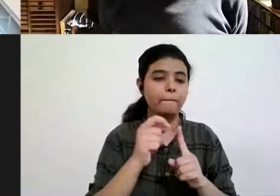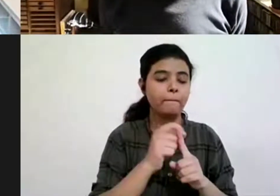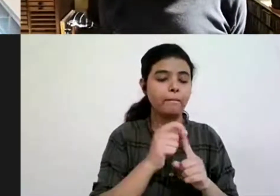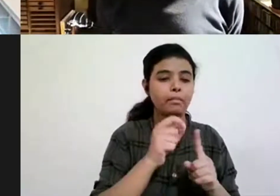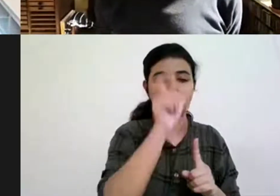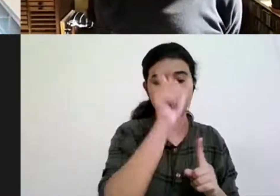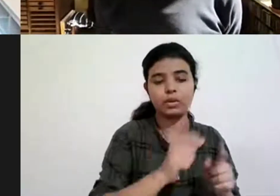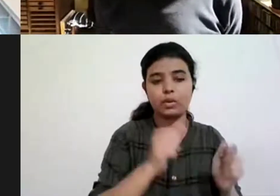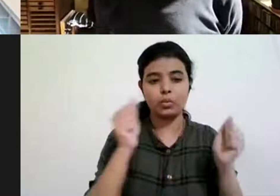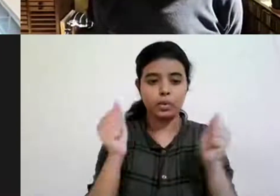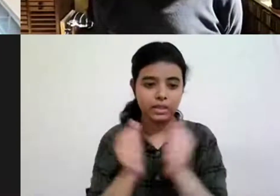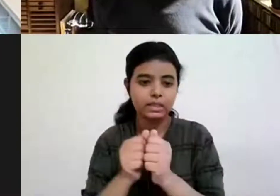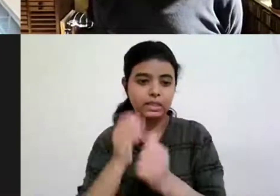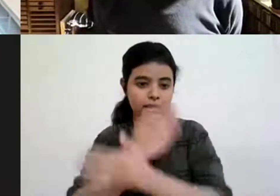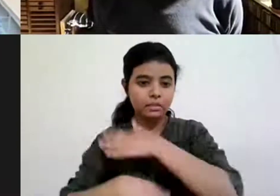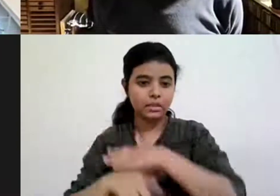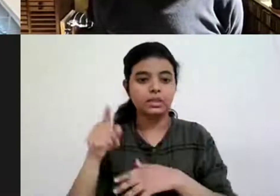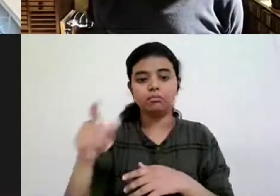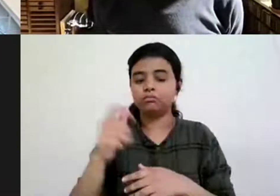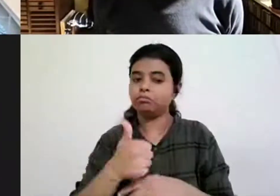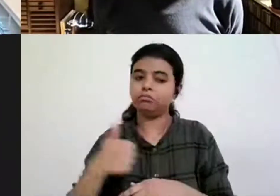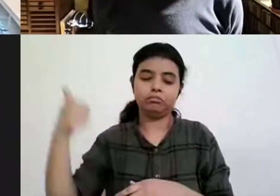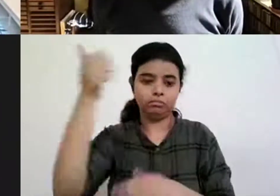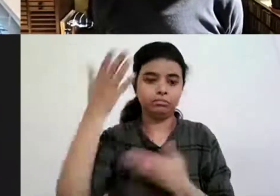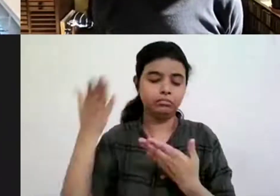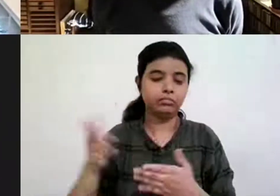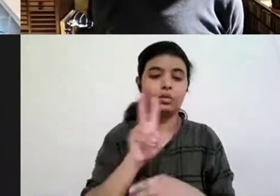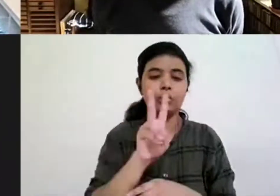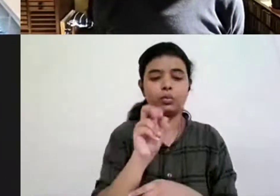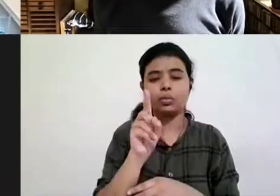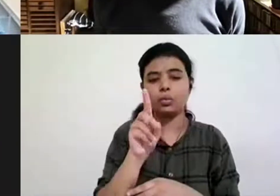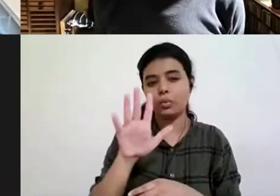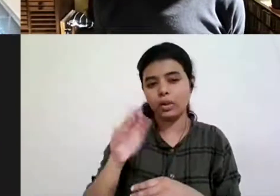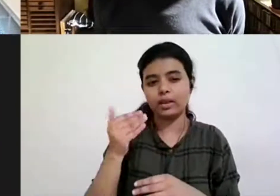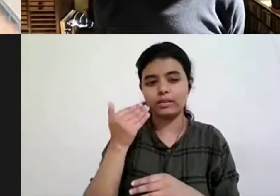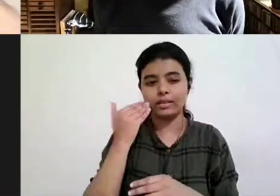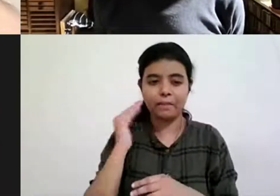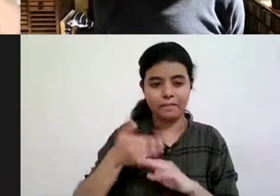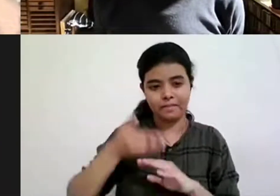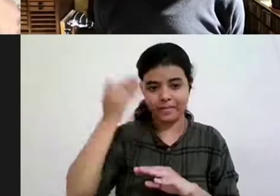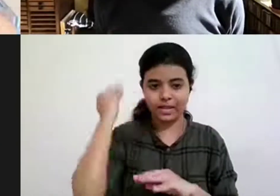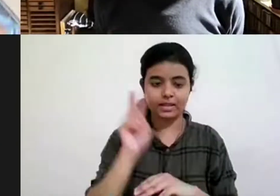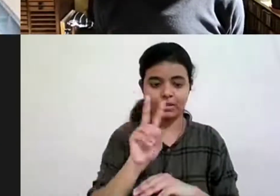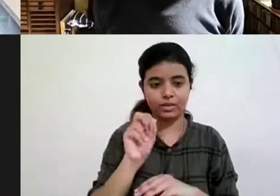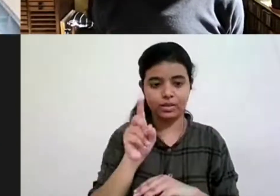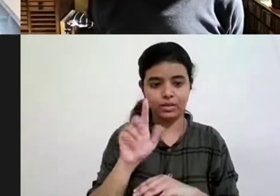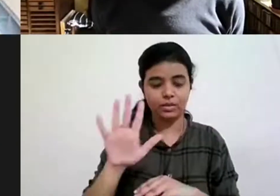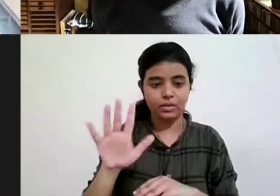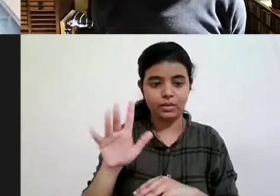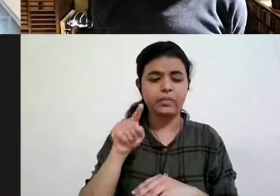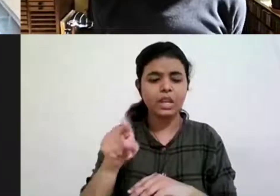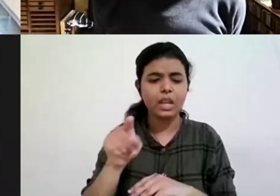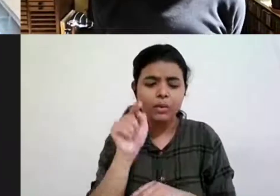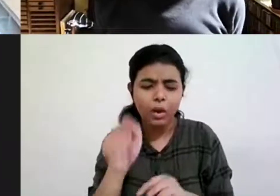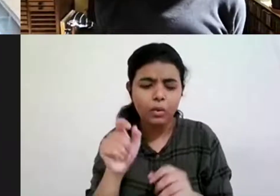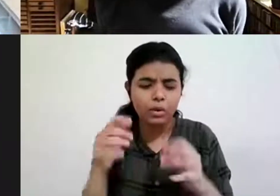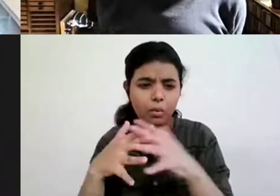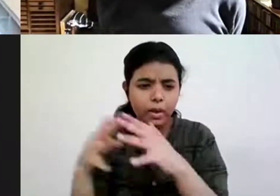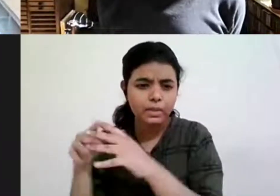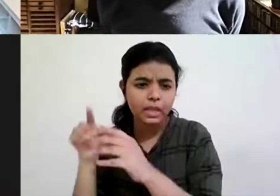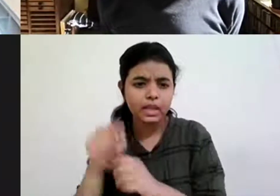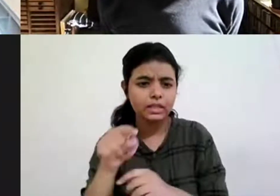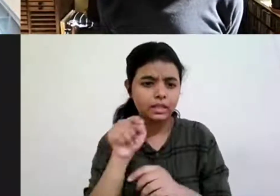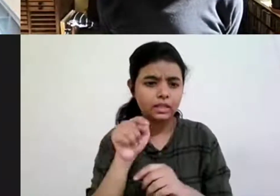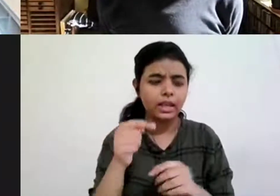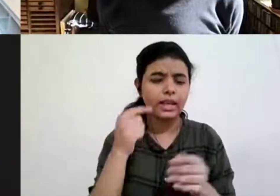project. In 2015, he founded Inkle.design, which